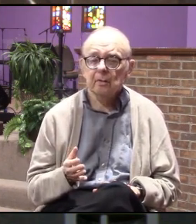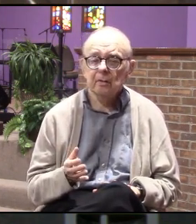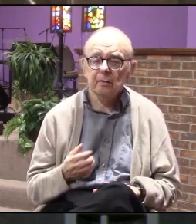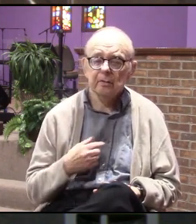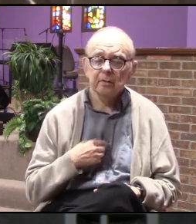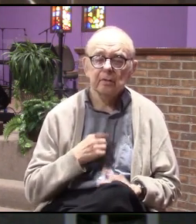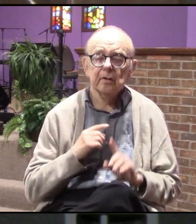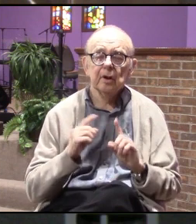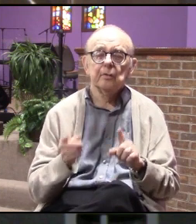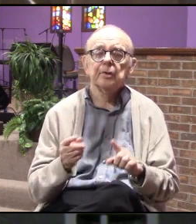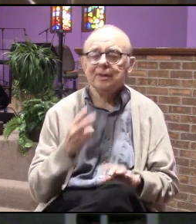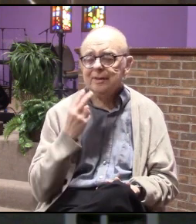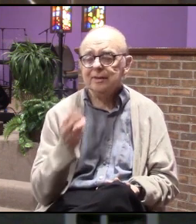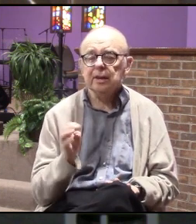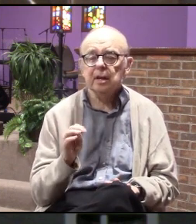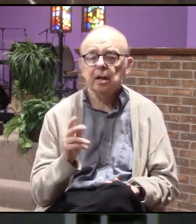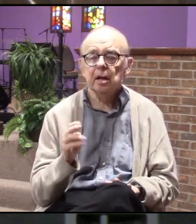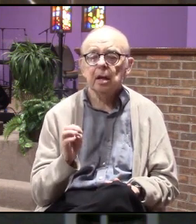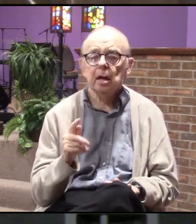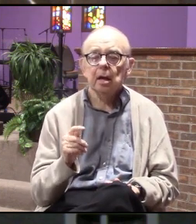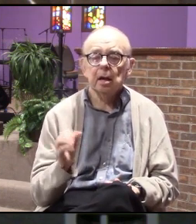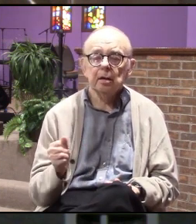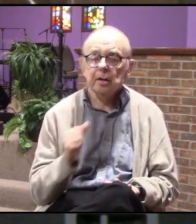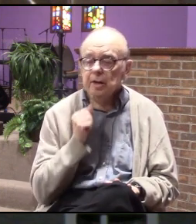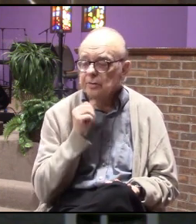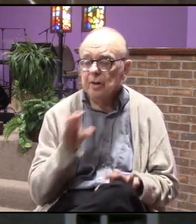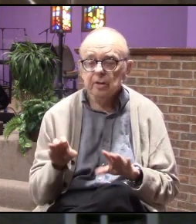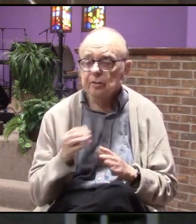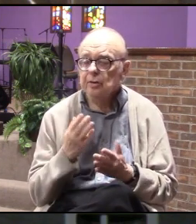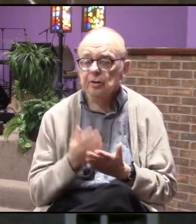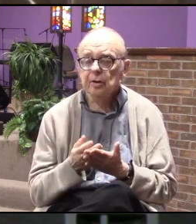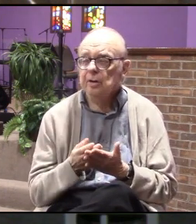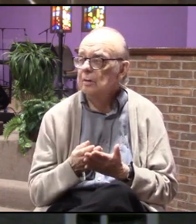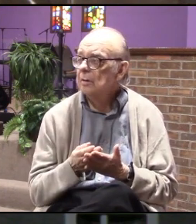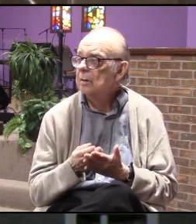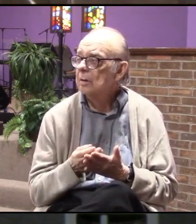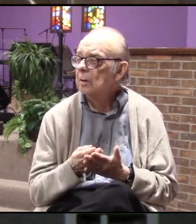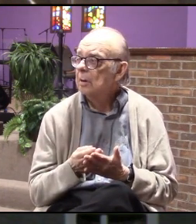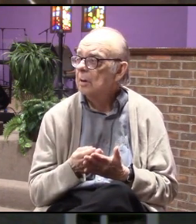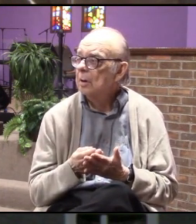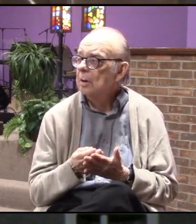I went to see Chet, and he's not doing well.